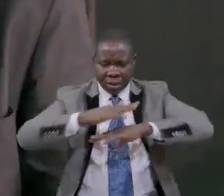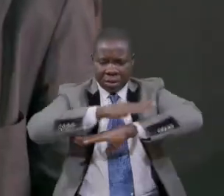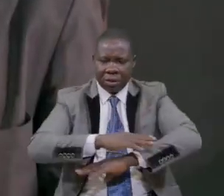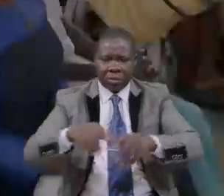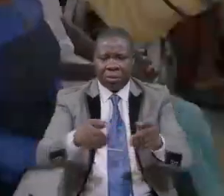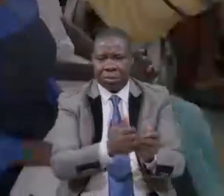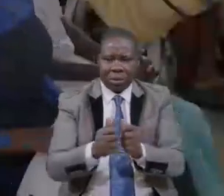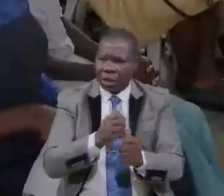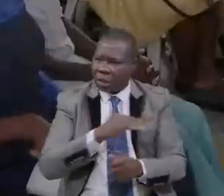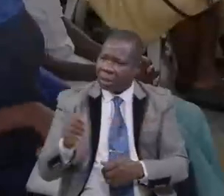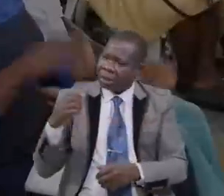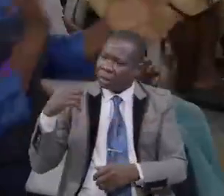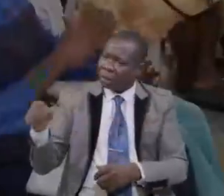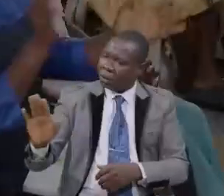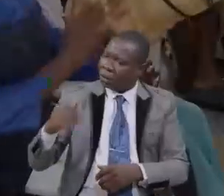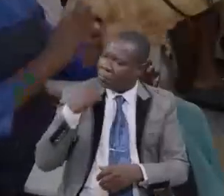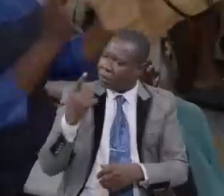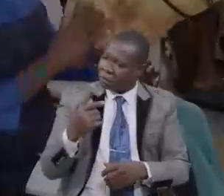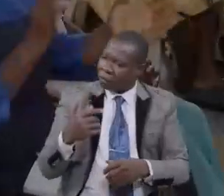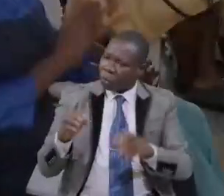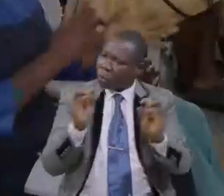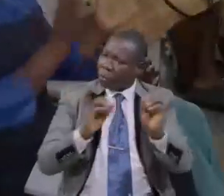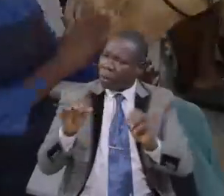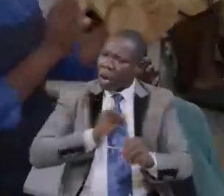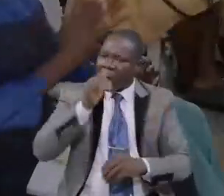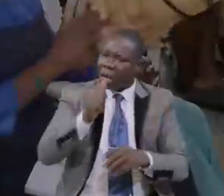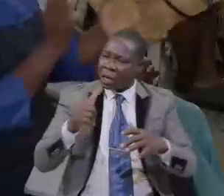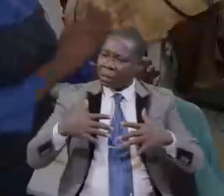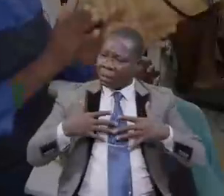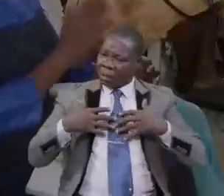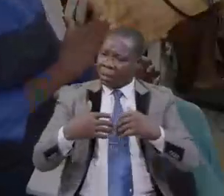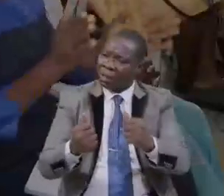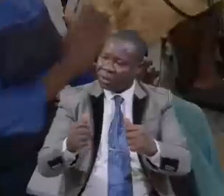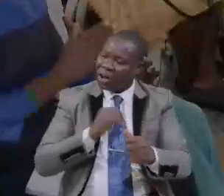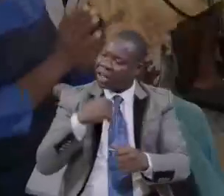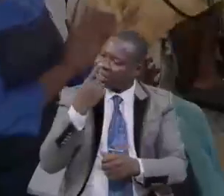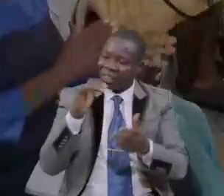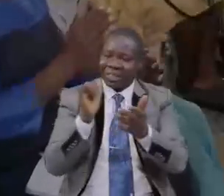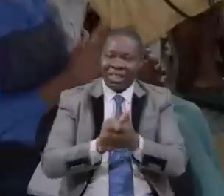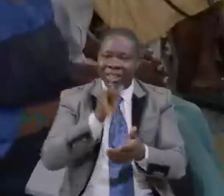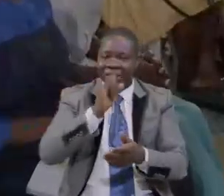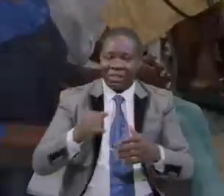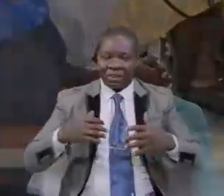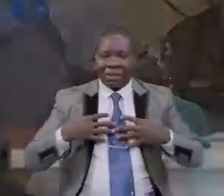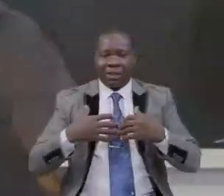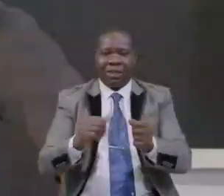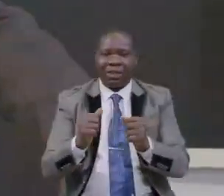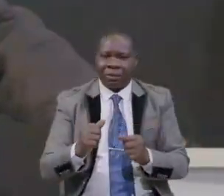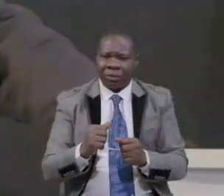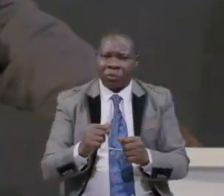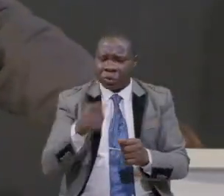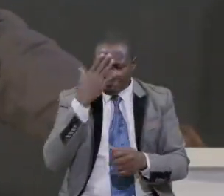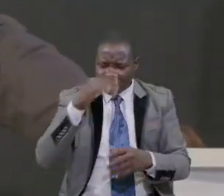said, that is healing. You know, when you carry the